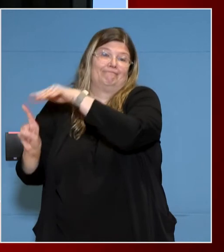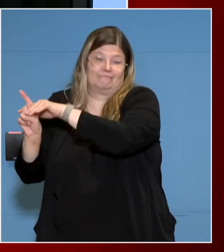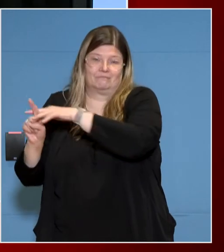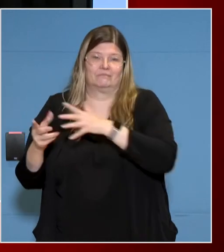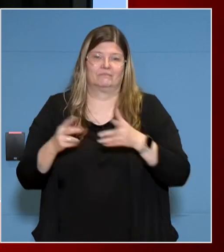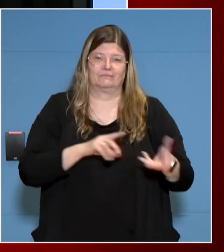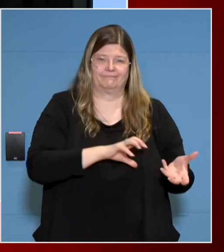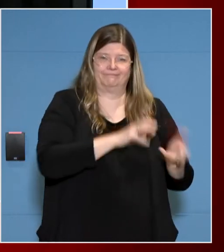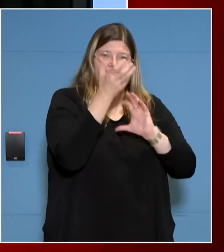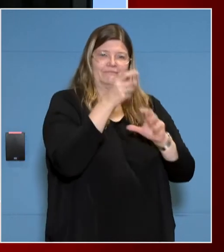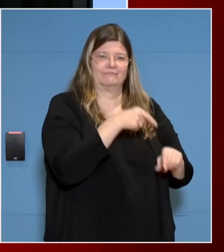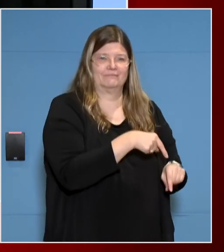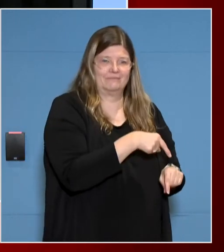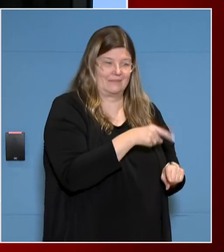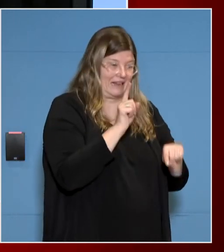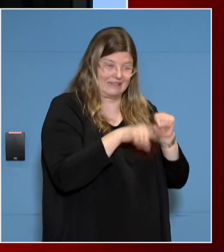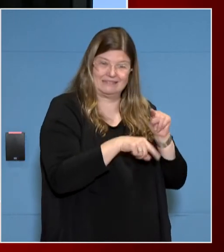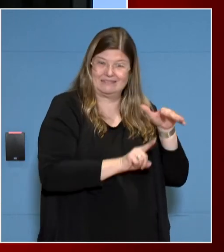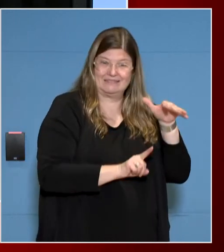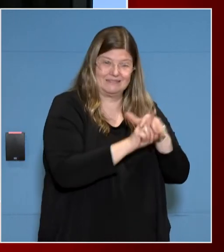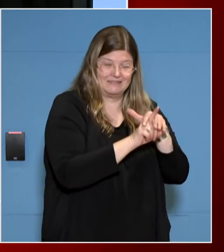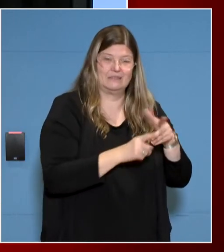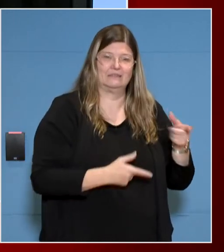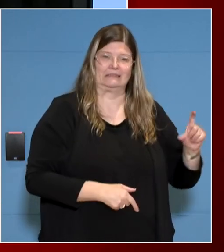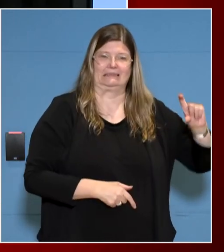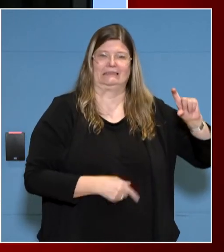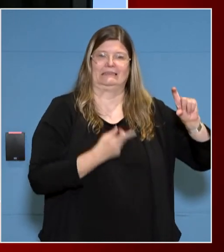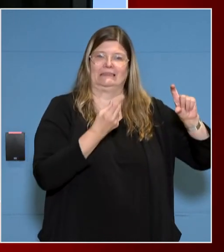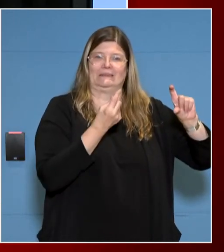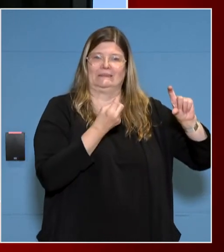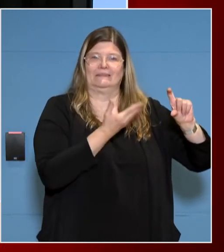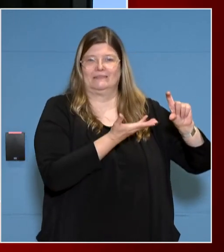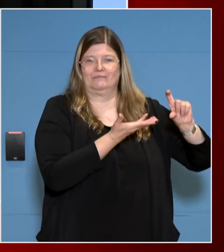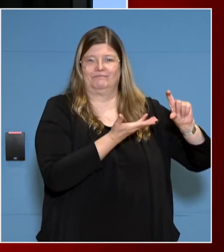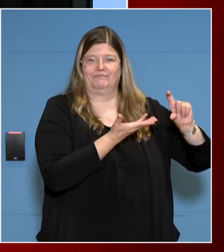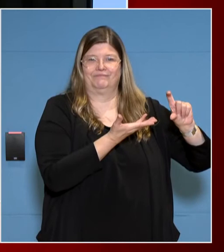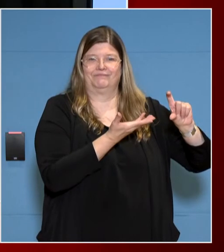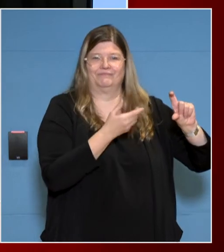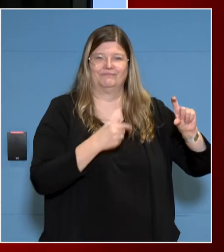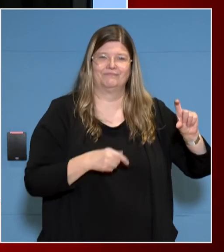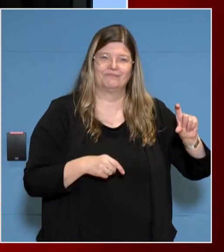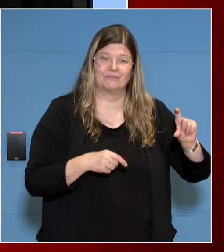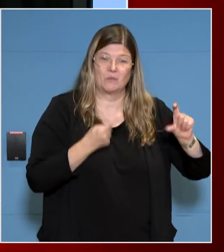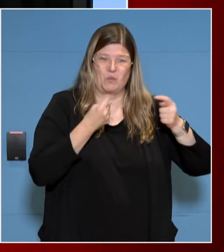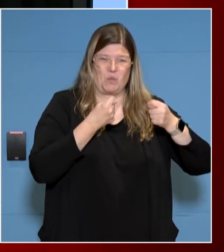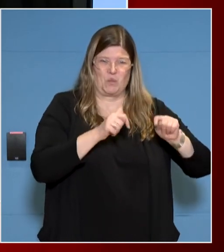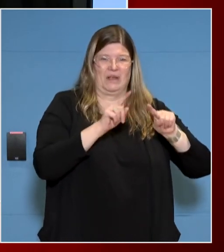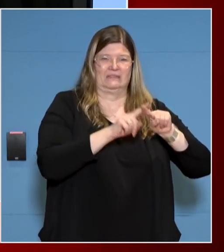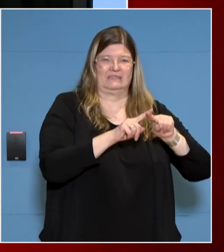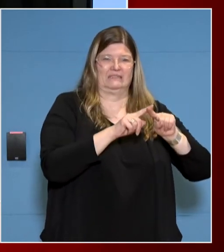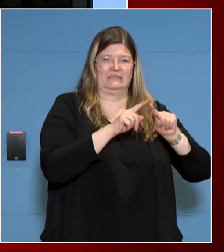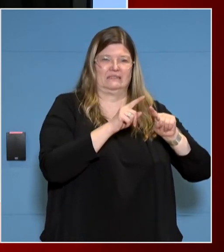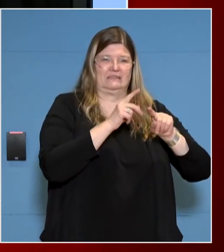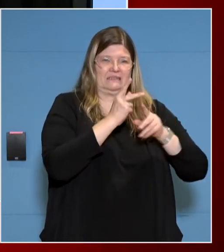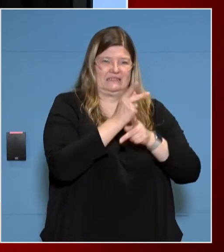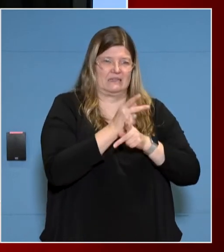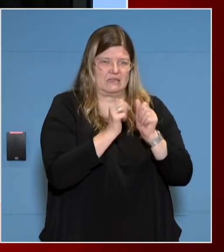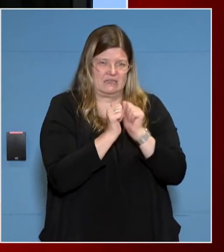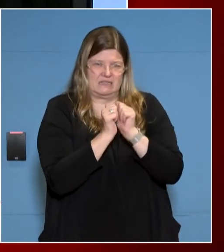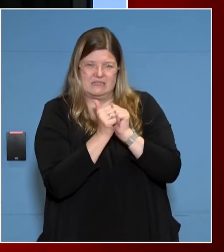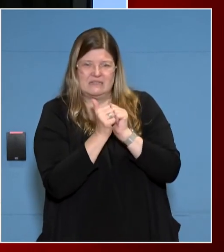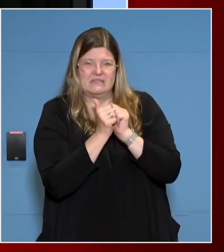be available to be vaccinated. I'll give you an example. Last week, I was in a Safeway where